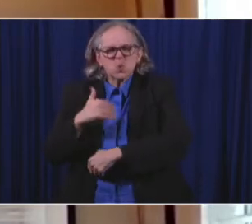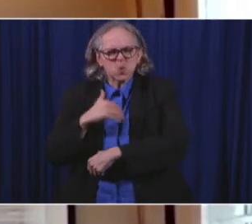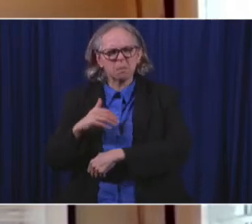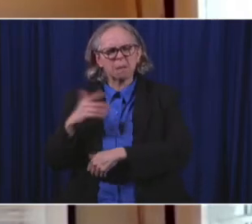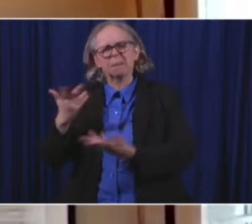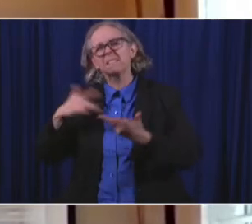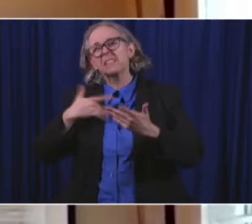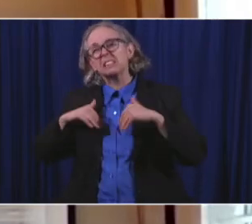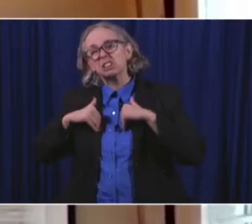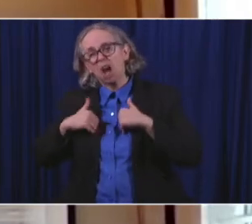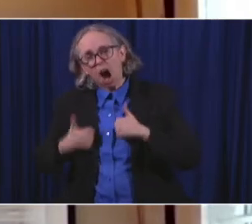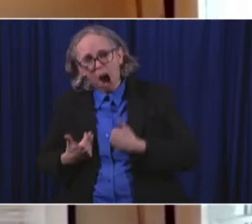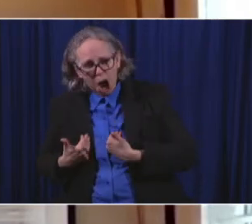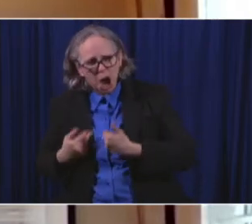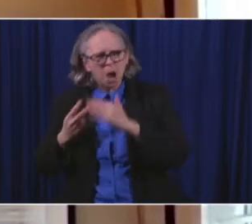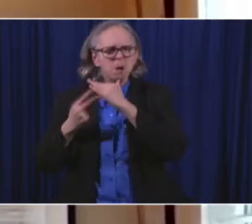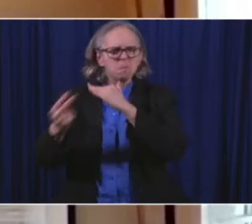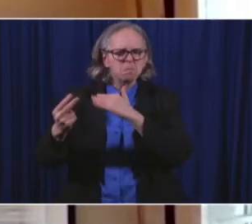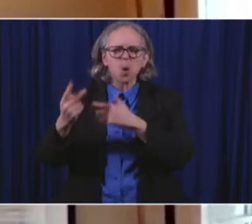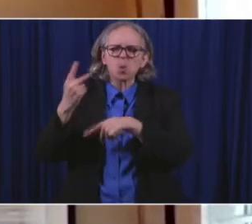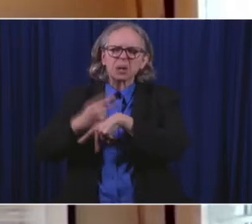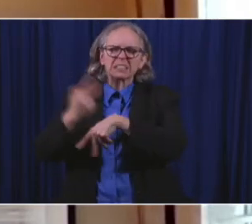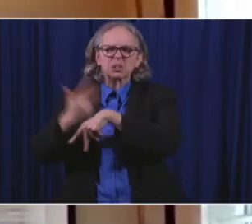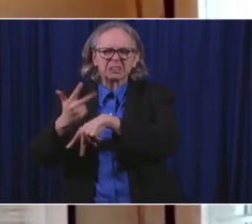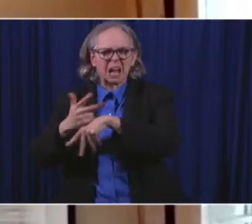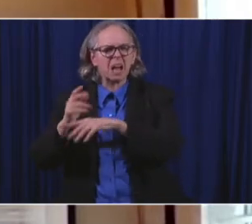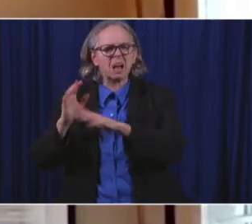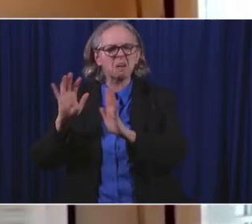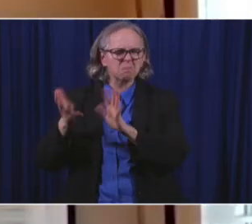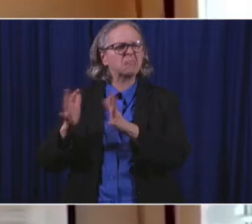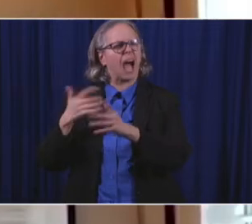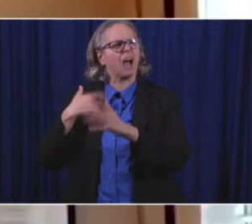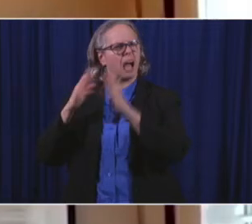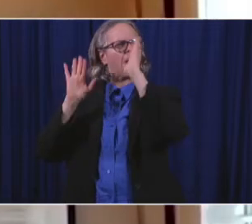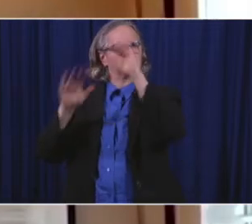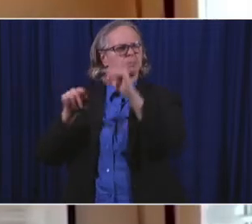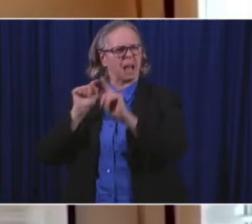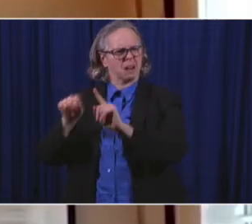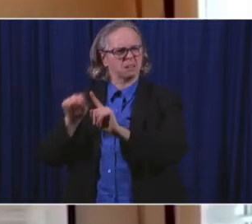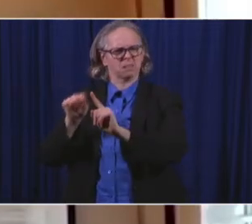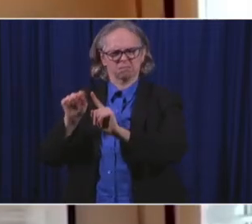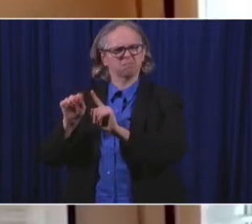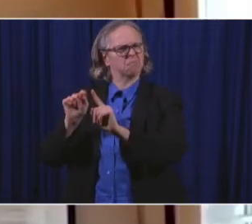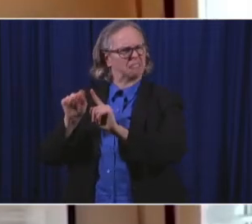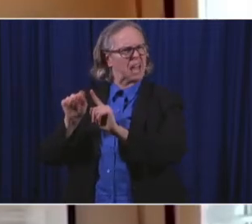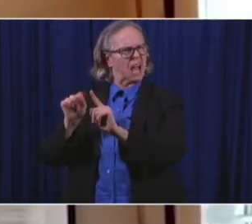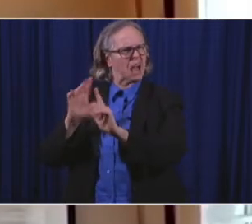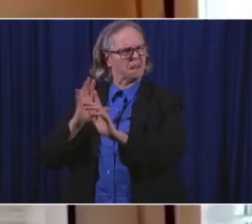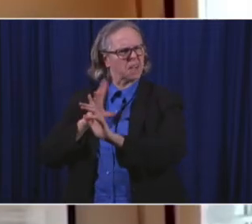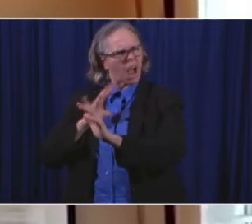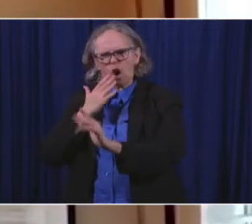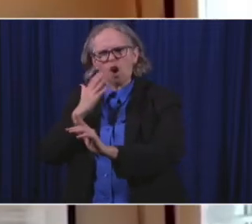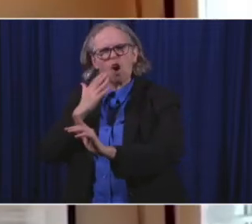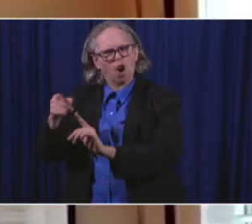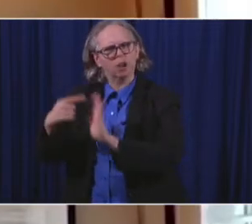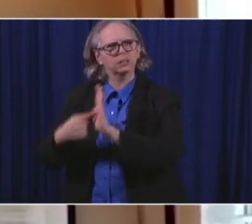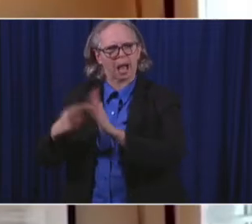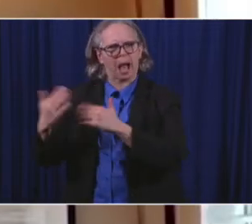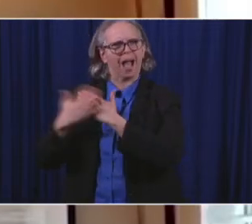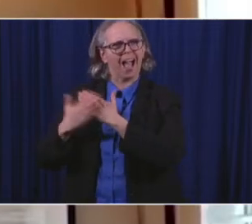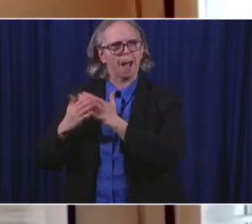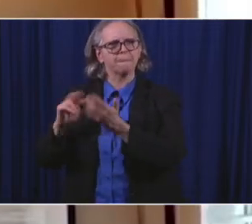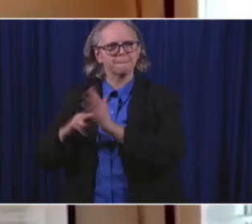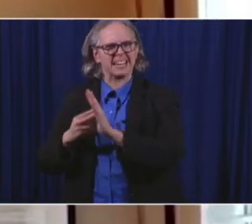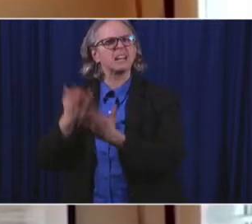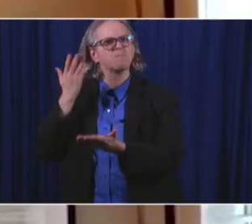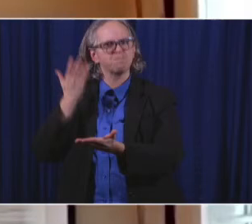for a day or two after you get that vaccine. That's actually a good sign. That's an indication that